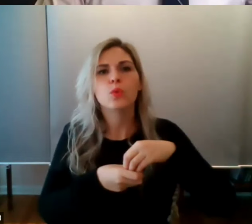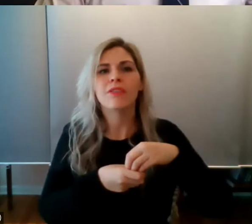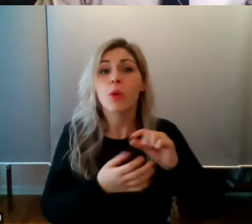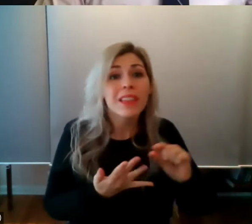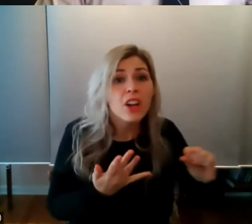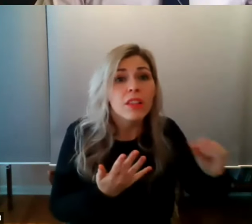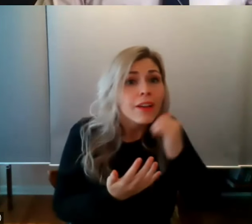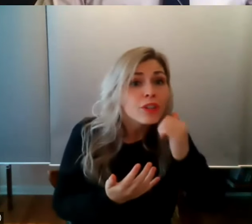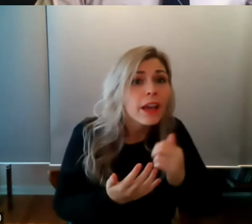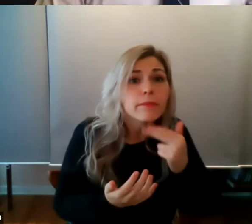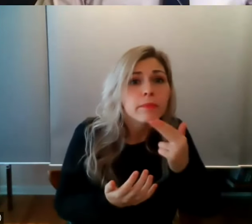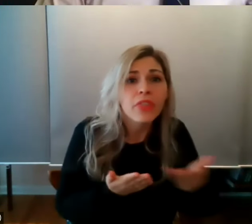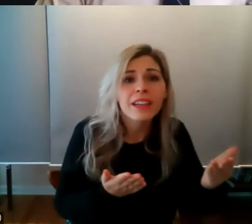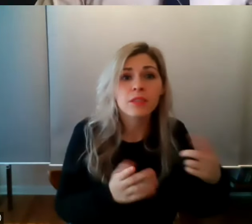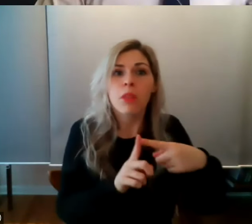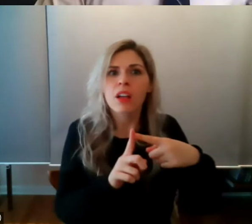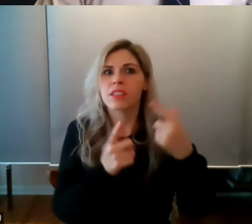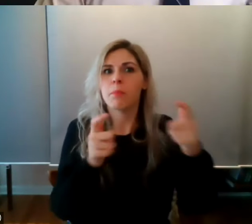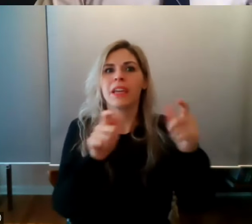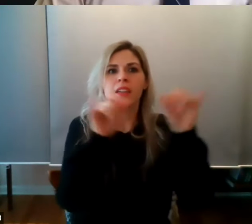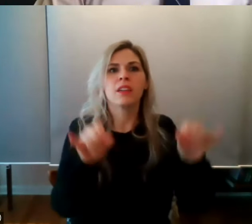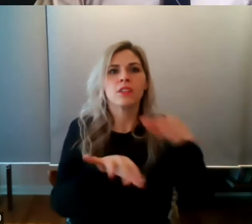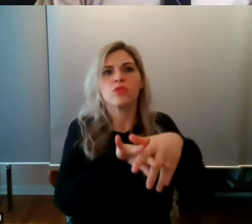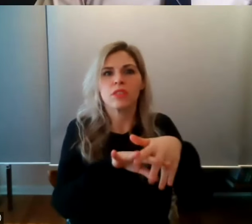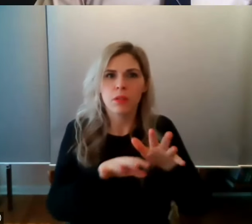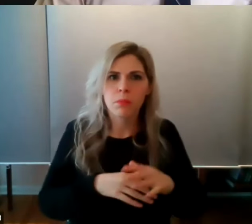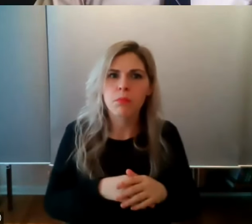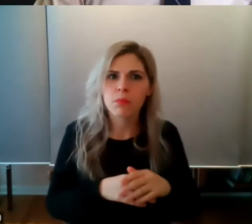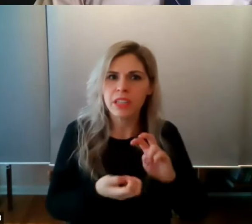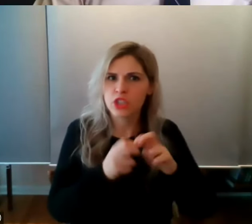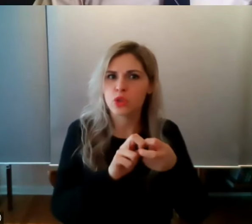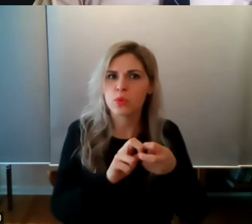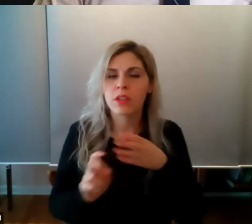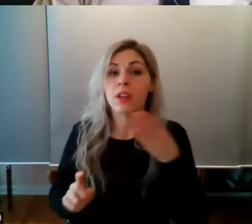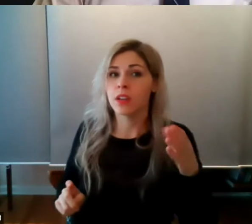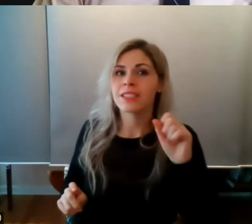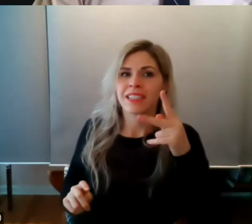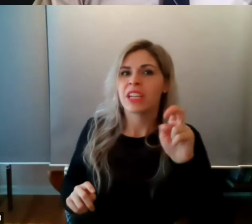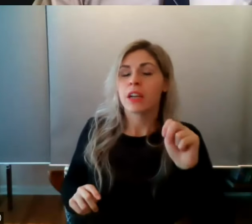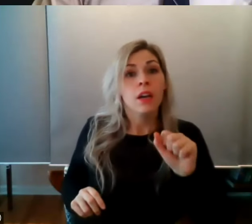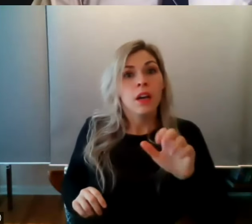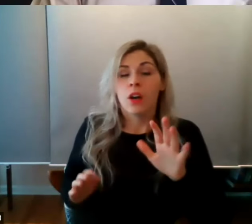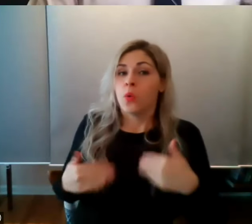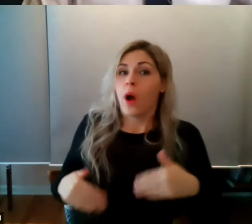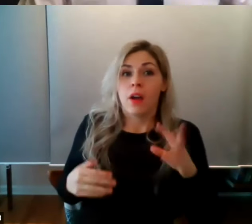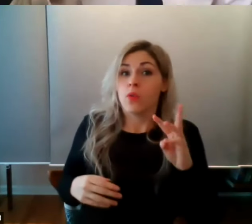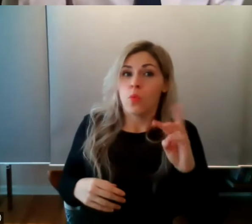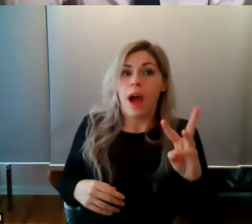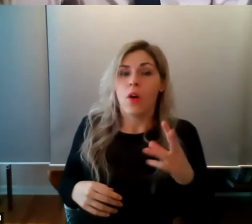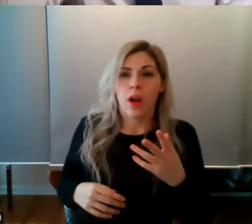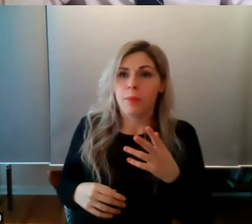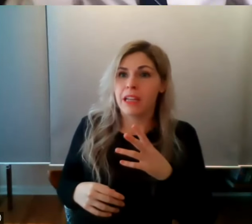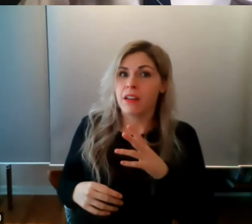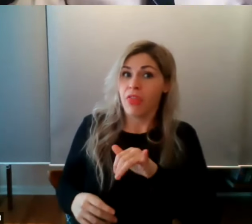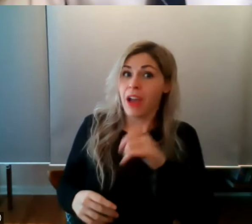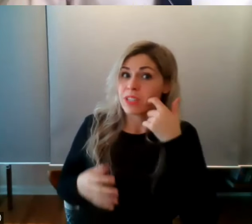that matter. Wow, yeah, that point, but also your first point, this idea that not only